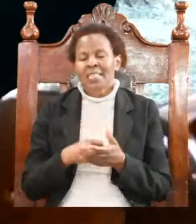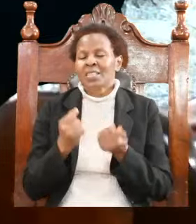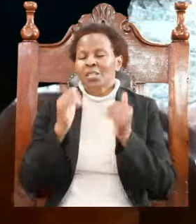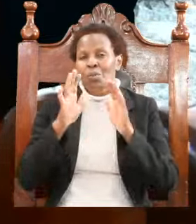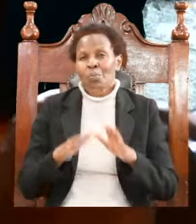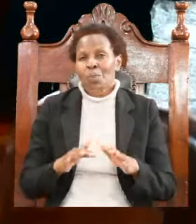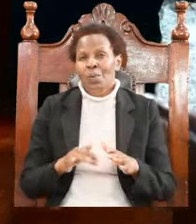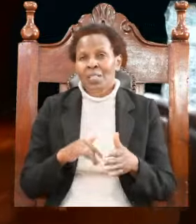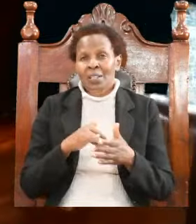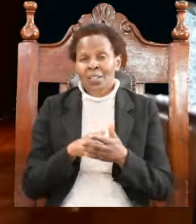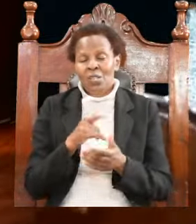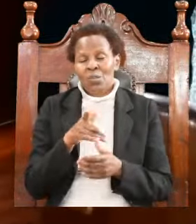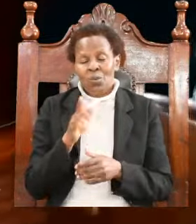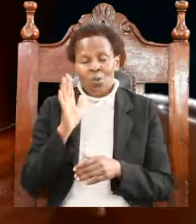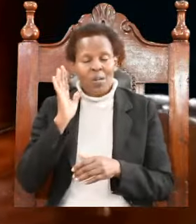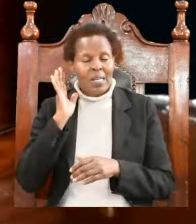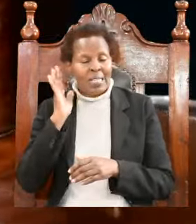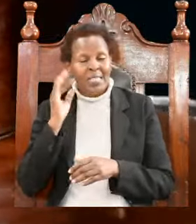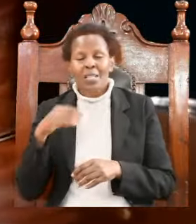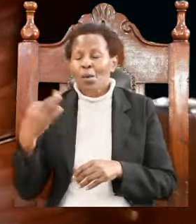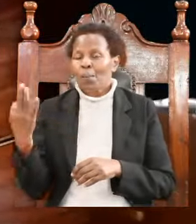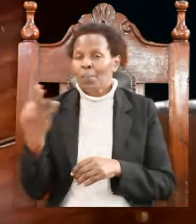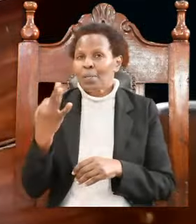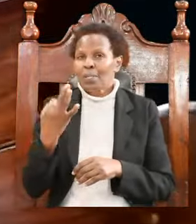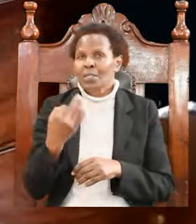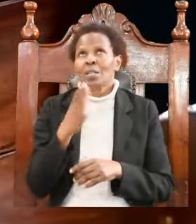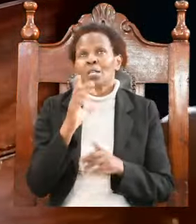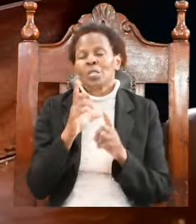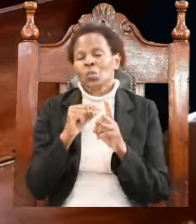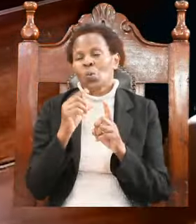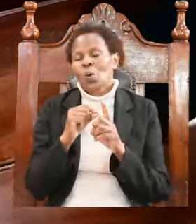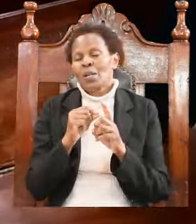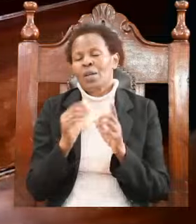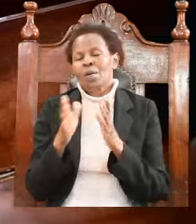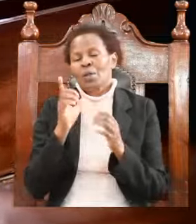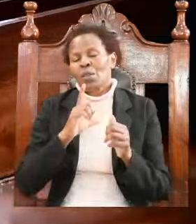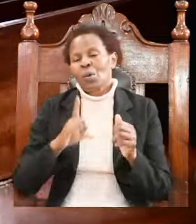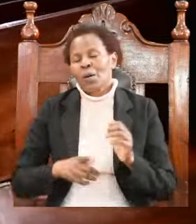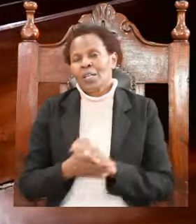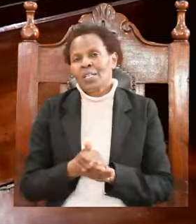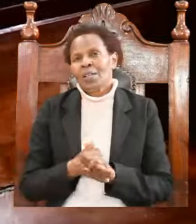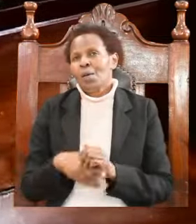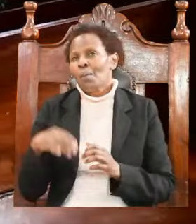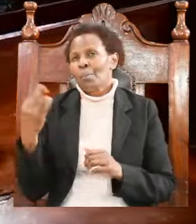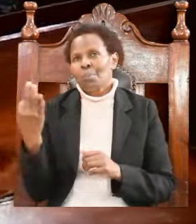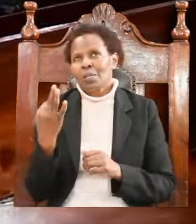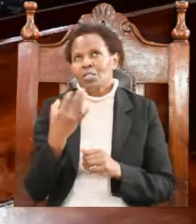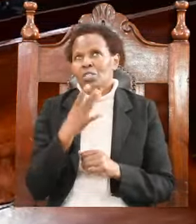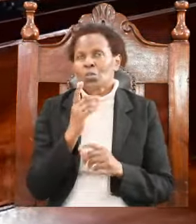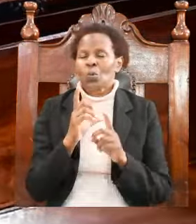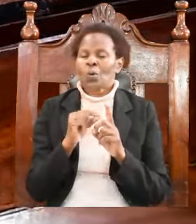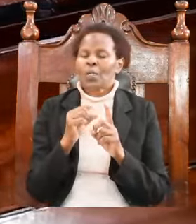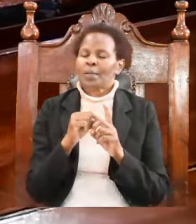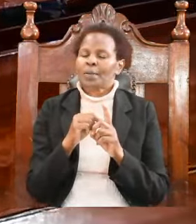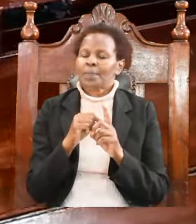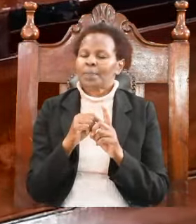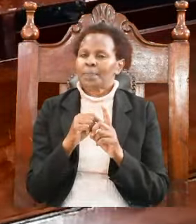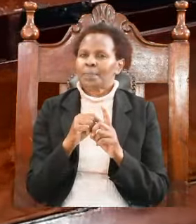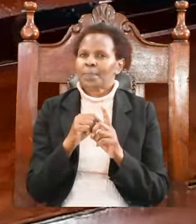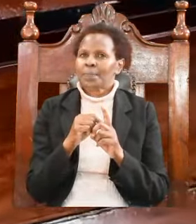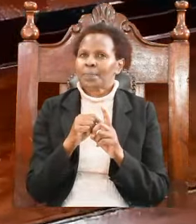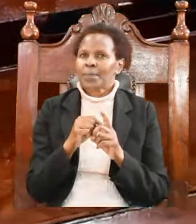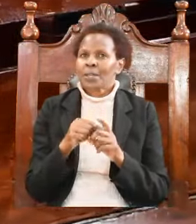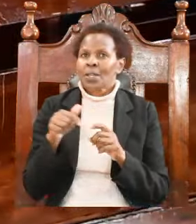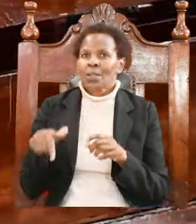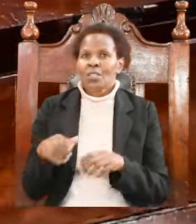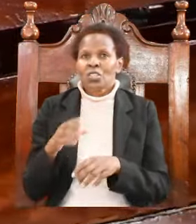most important message. Preach the word. Bwana asifiwe. Preach the word. PCA